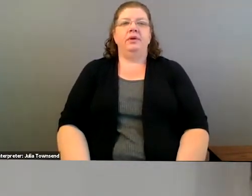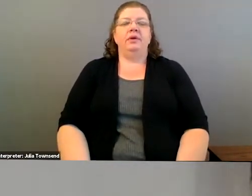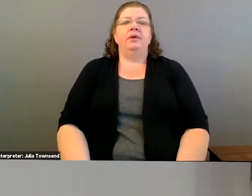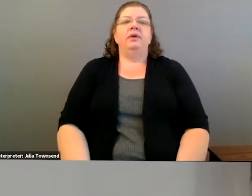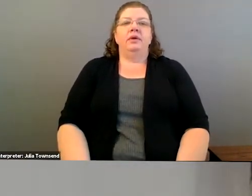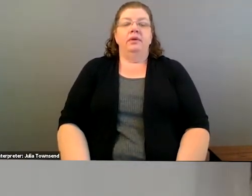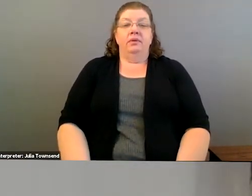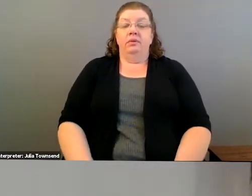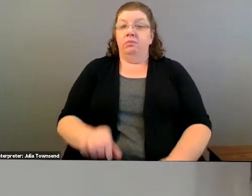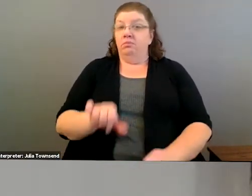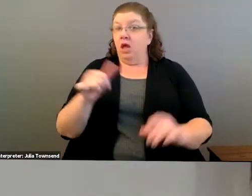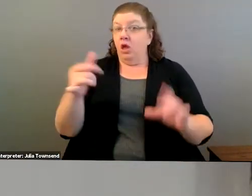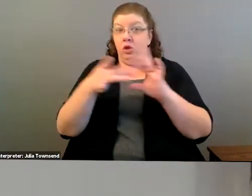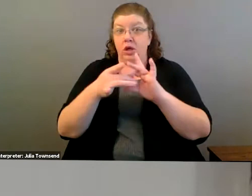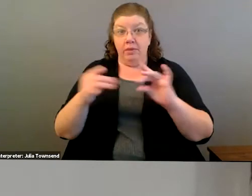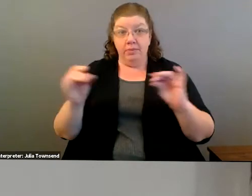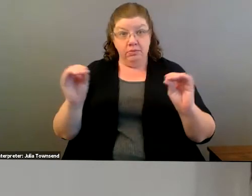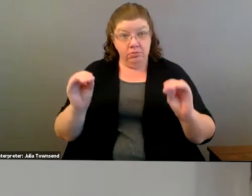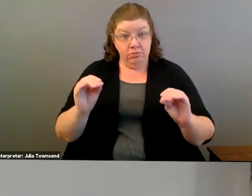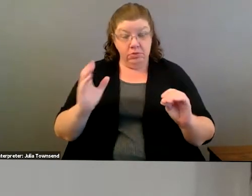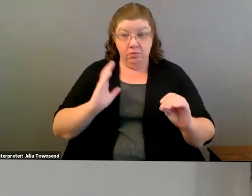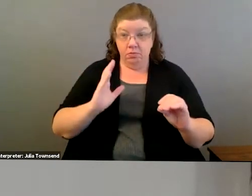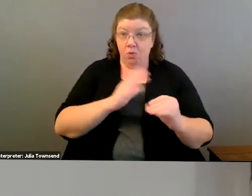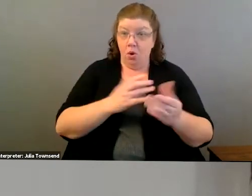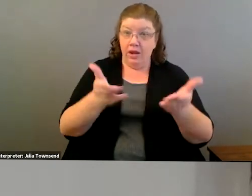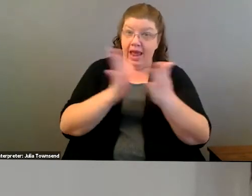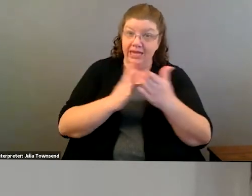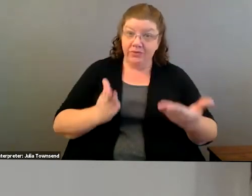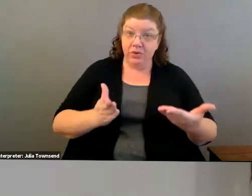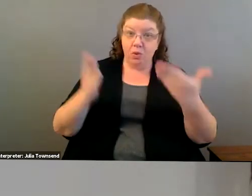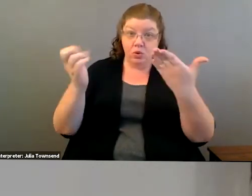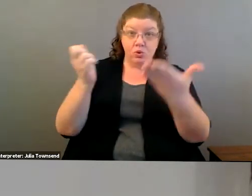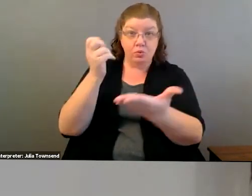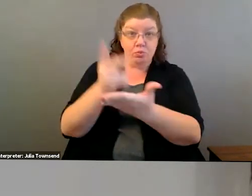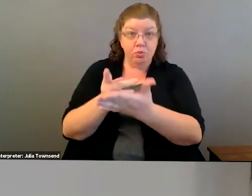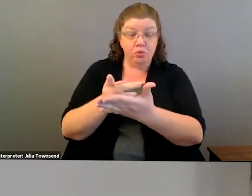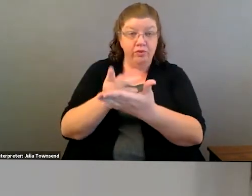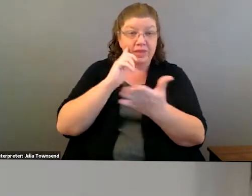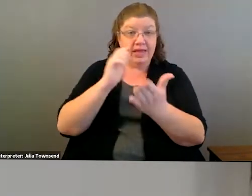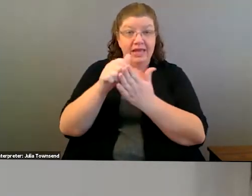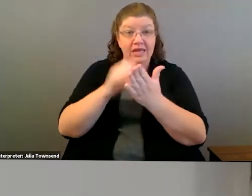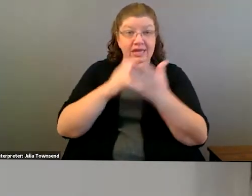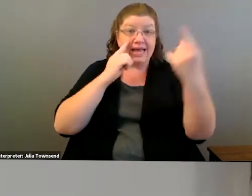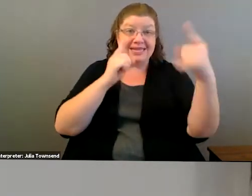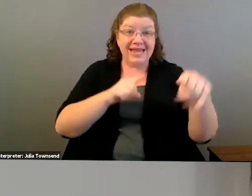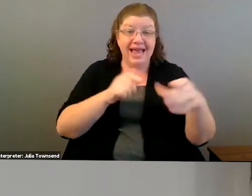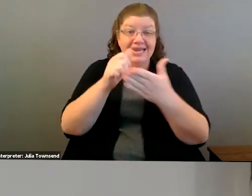Seeing no other comments, board members, I'd like to ask for a motion to approve the consent agenda.